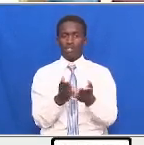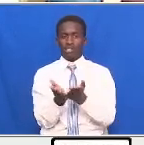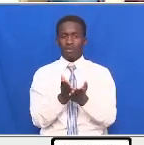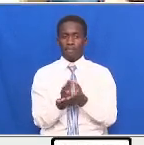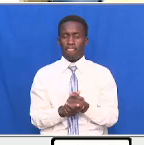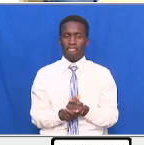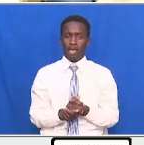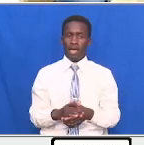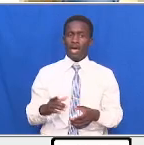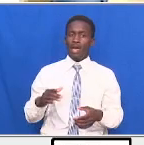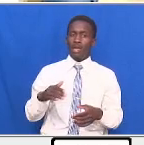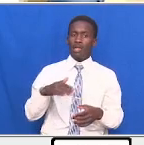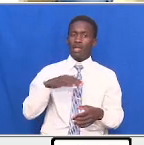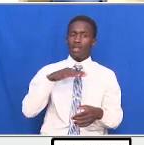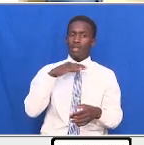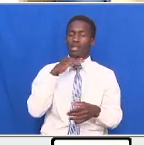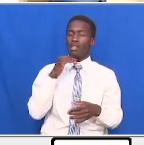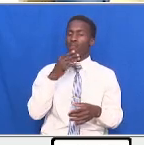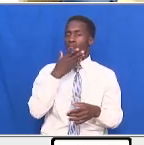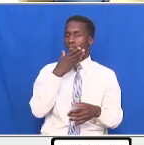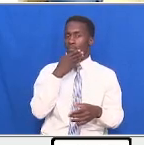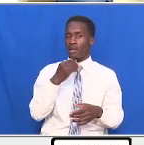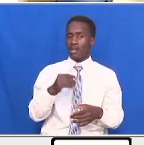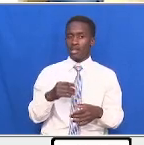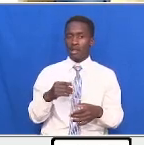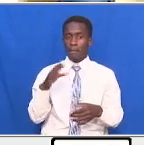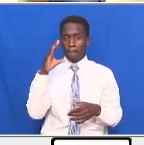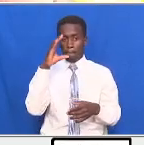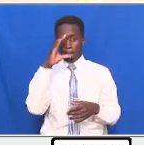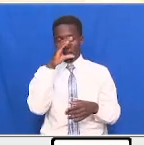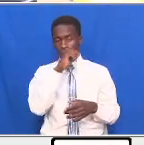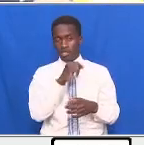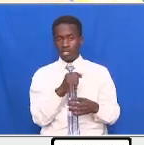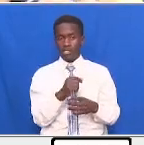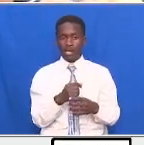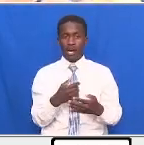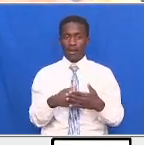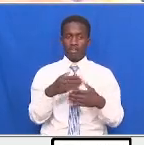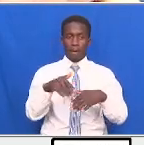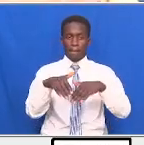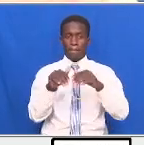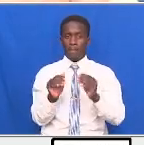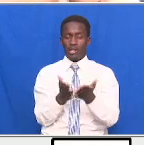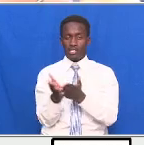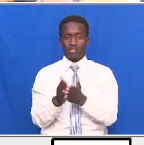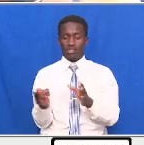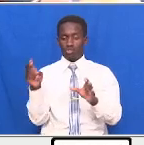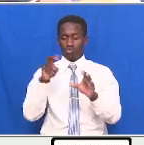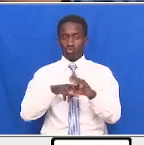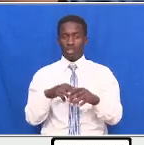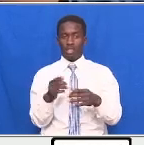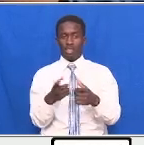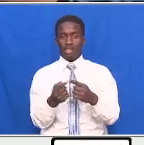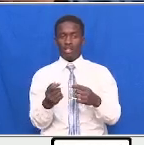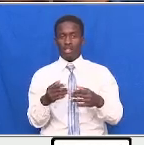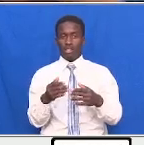reported missing on October the 18th, 2024, after attending a funeral service in the Gem area. And his body was discovered